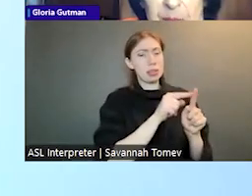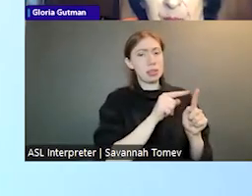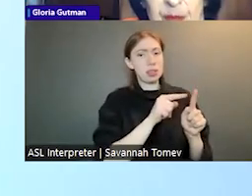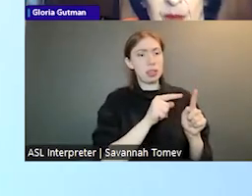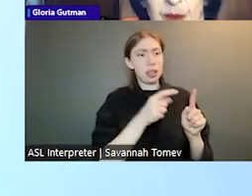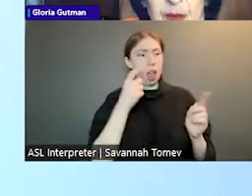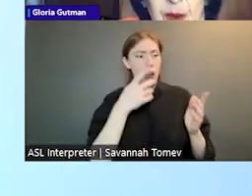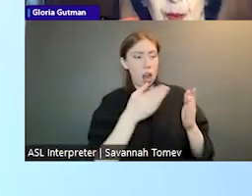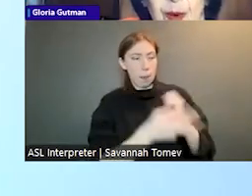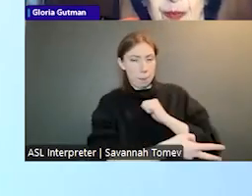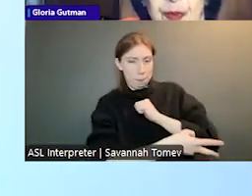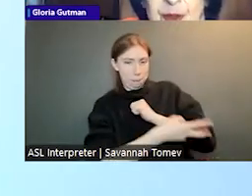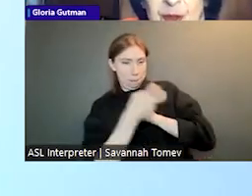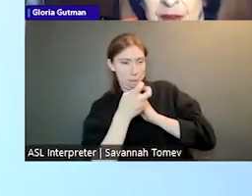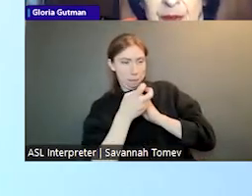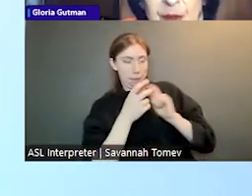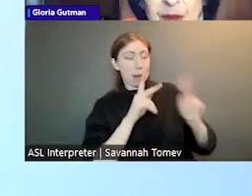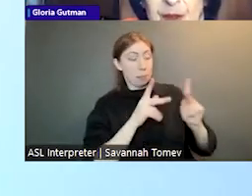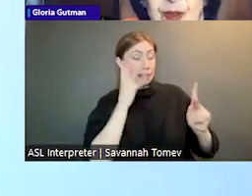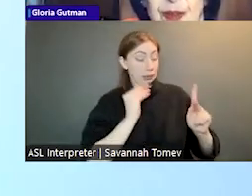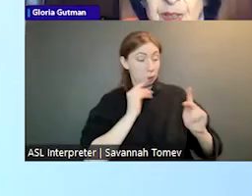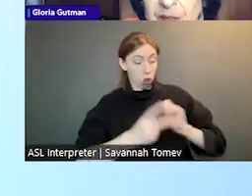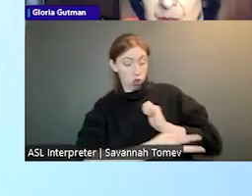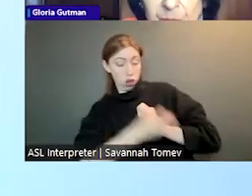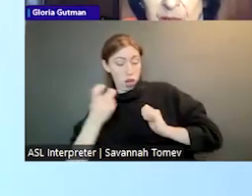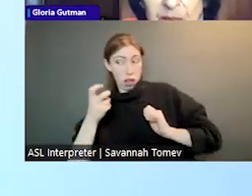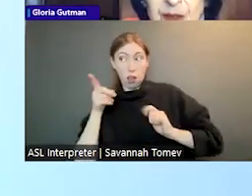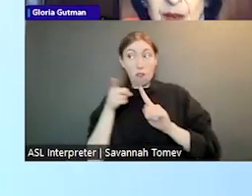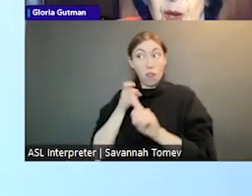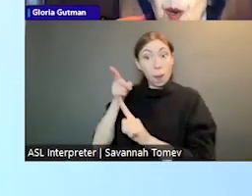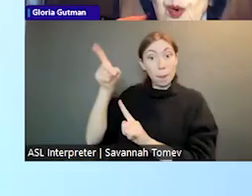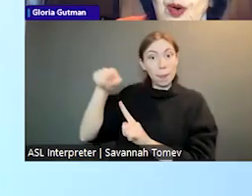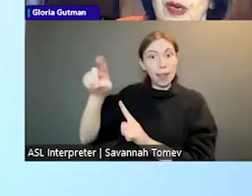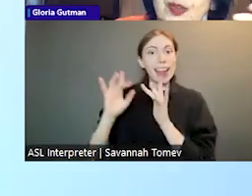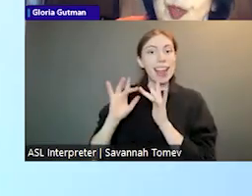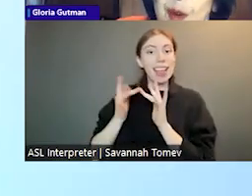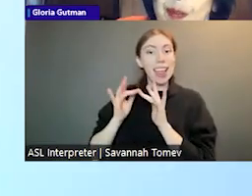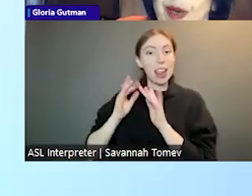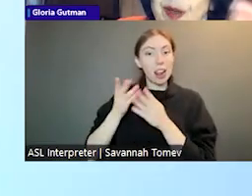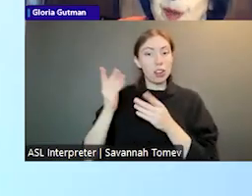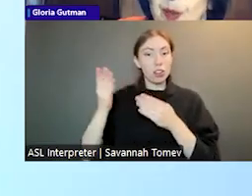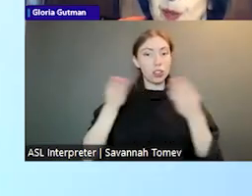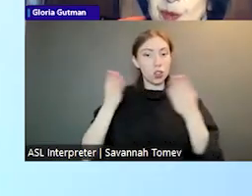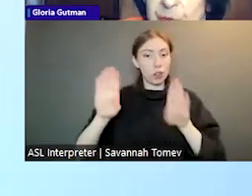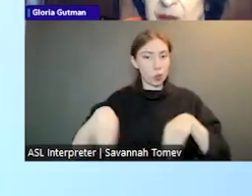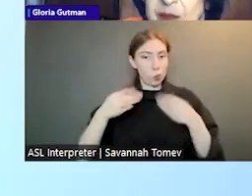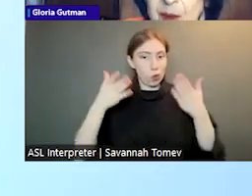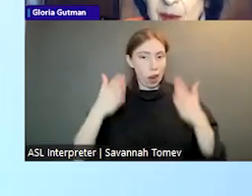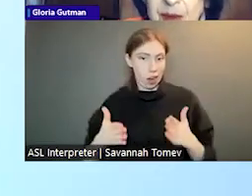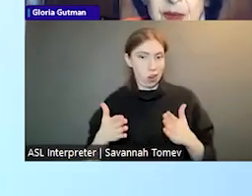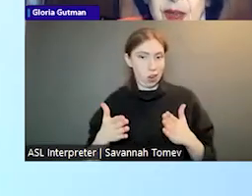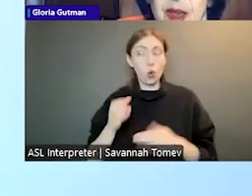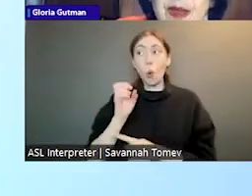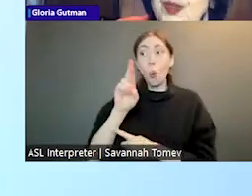scam or false advertising on the internet, or somebody who was phoning